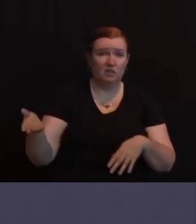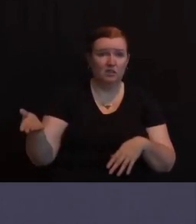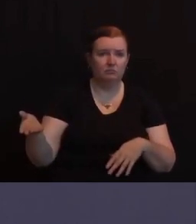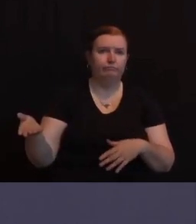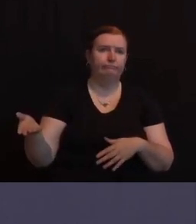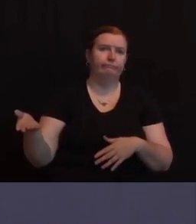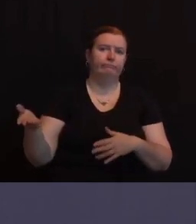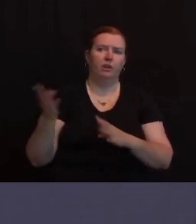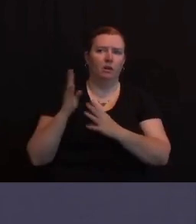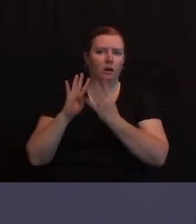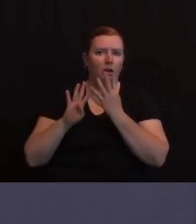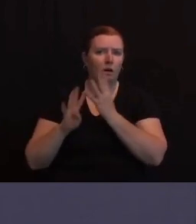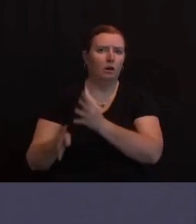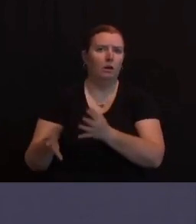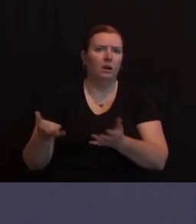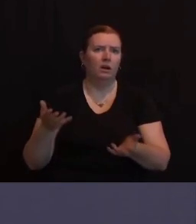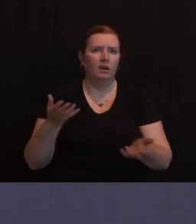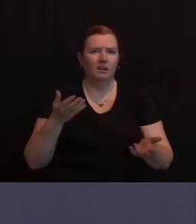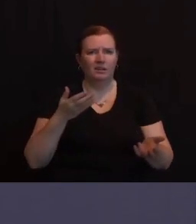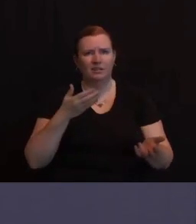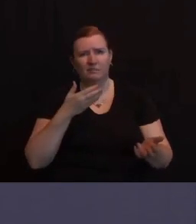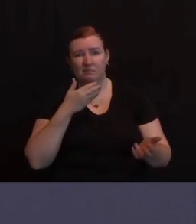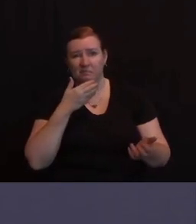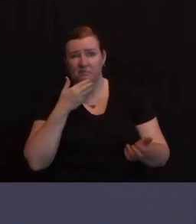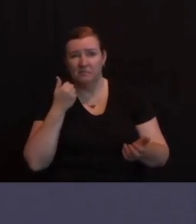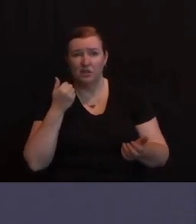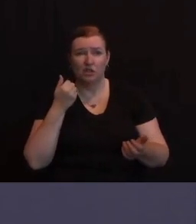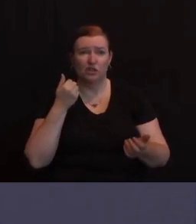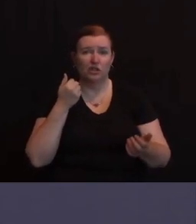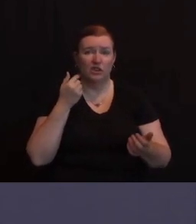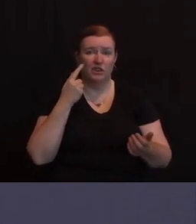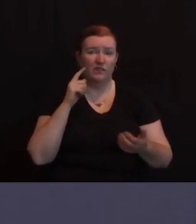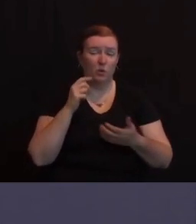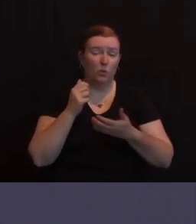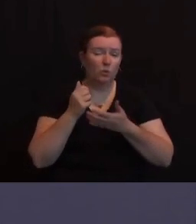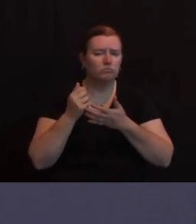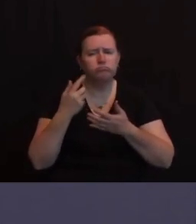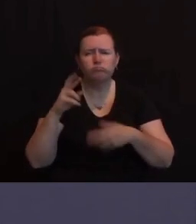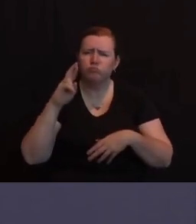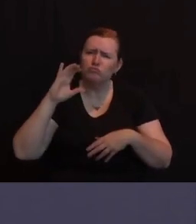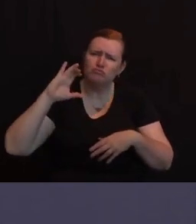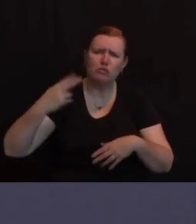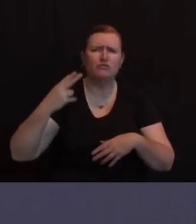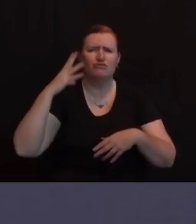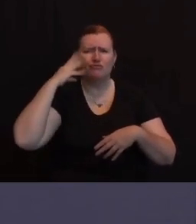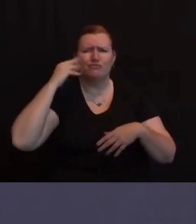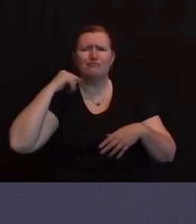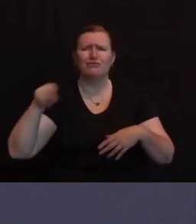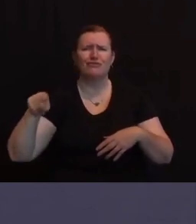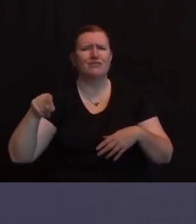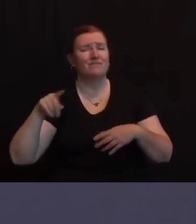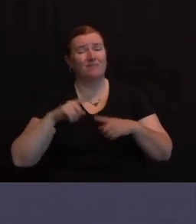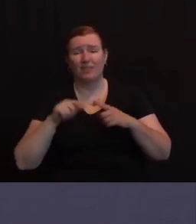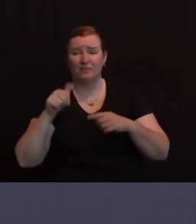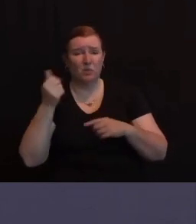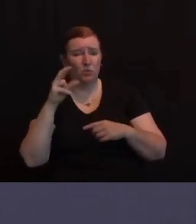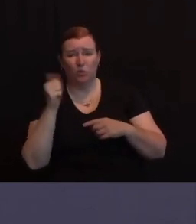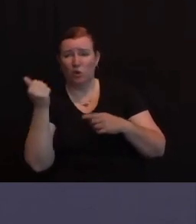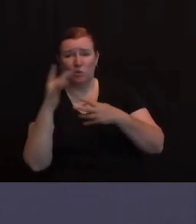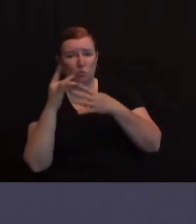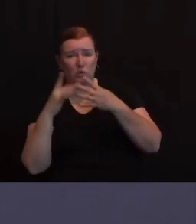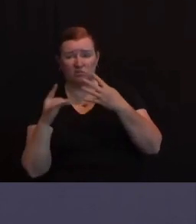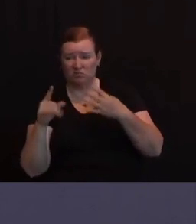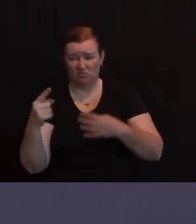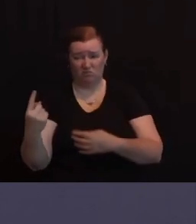a richer experience, but it is an essential experience with no other alternative. So I would say, with all due respect to whether